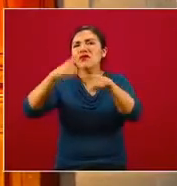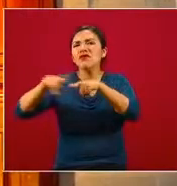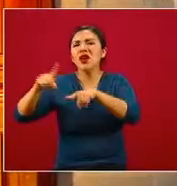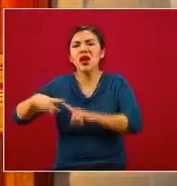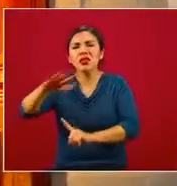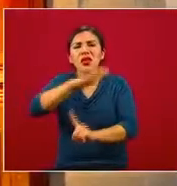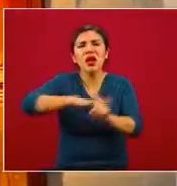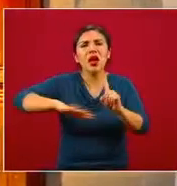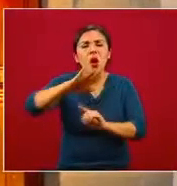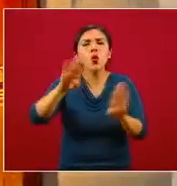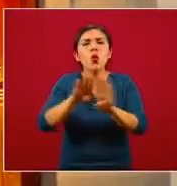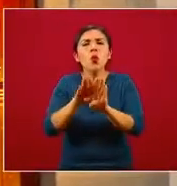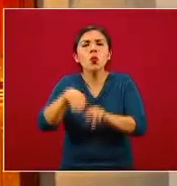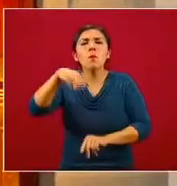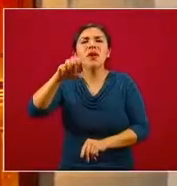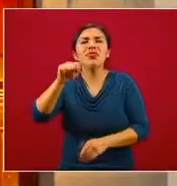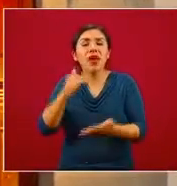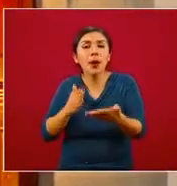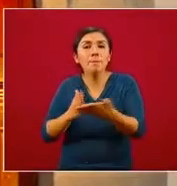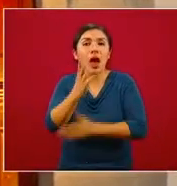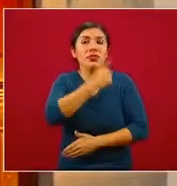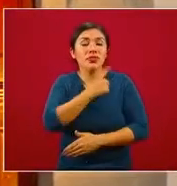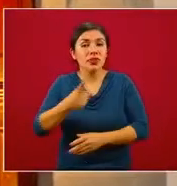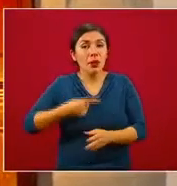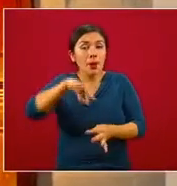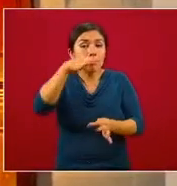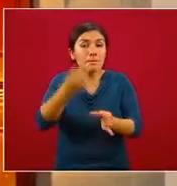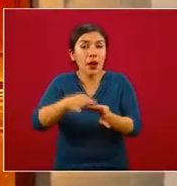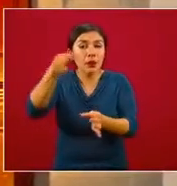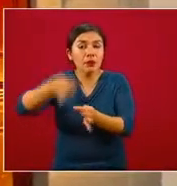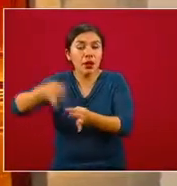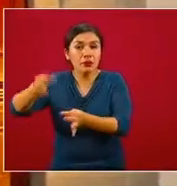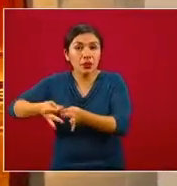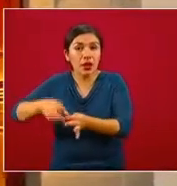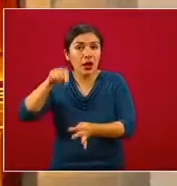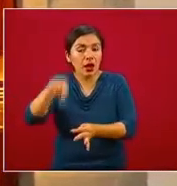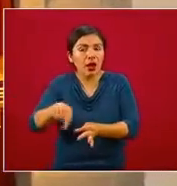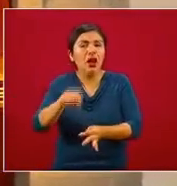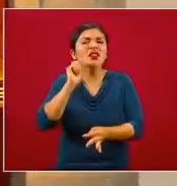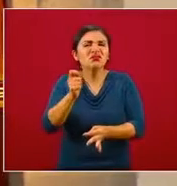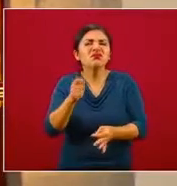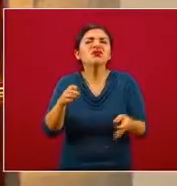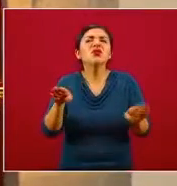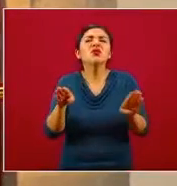work in these areas to contribute